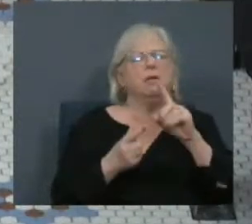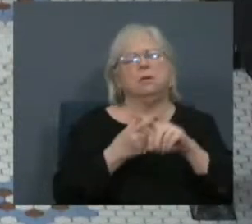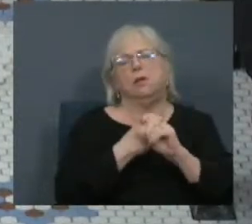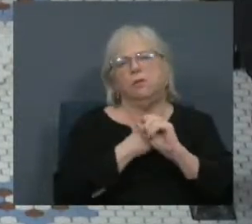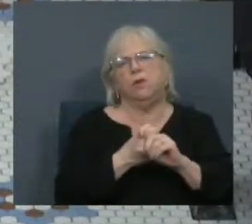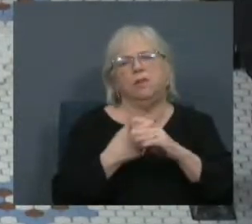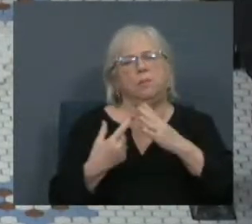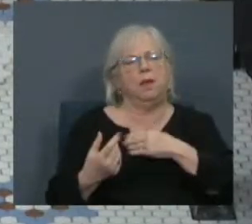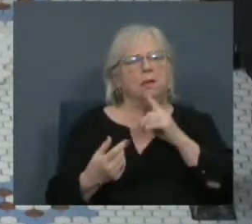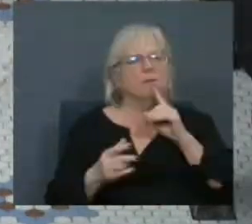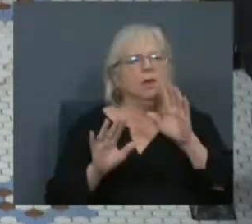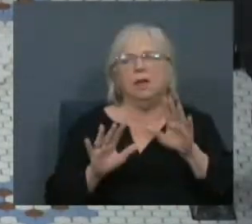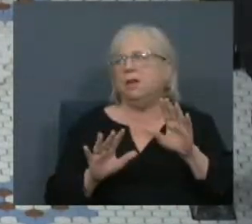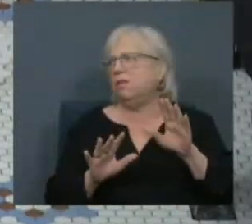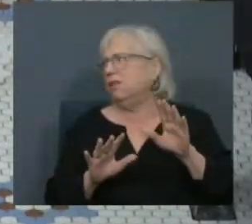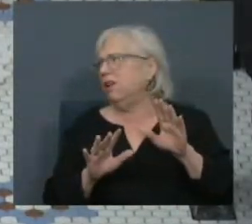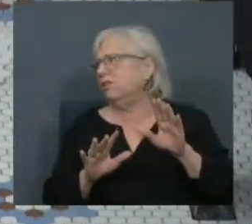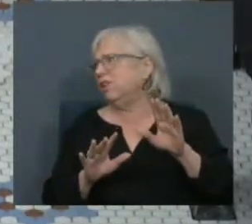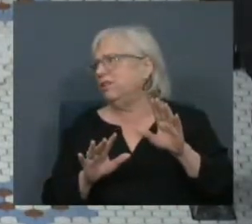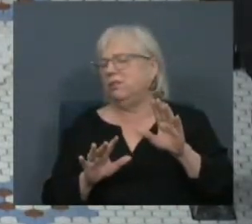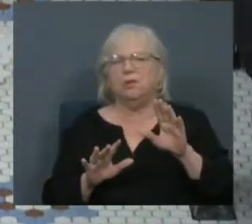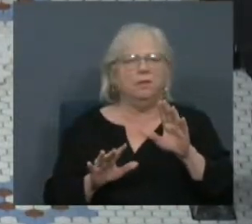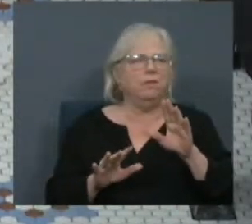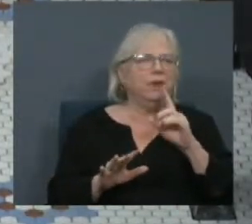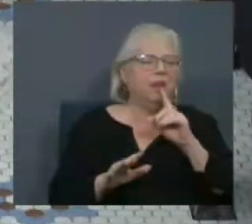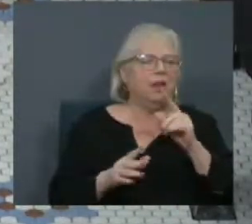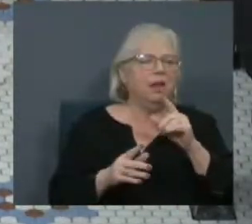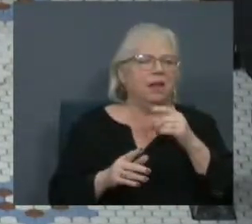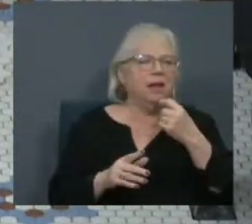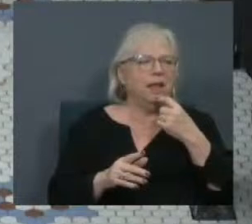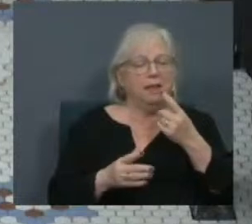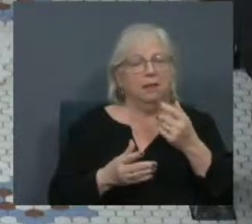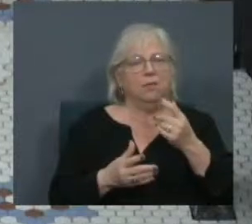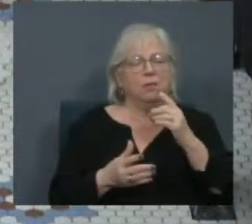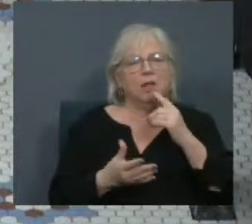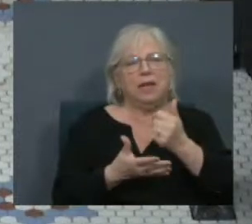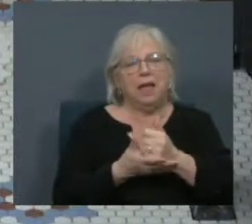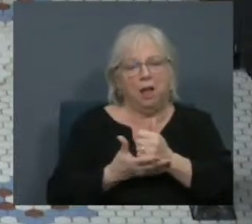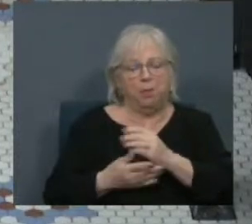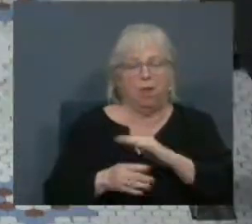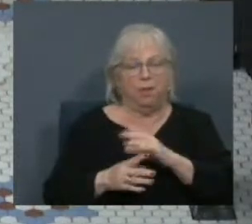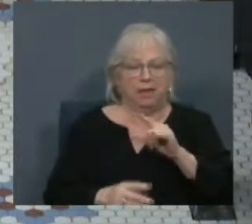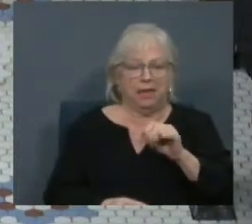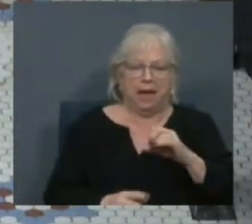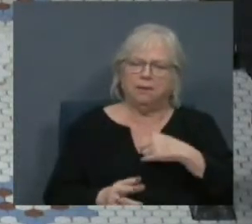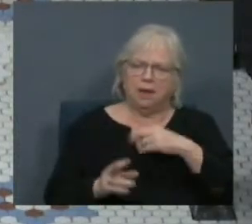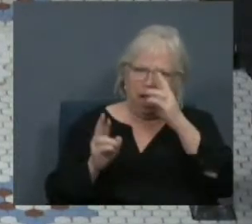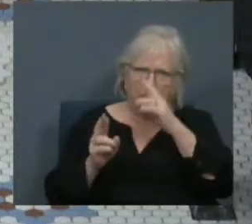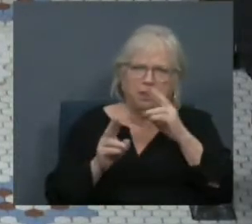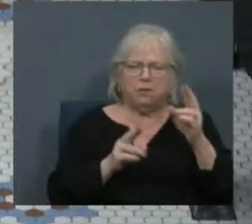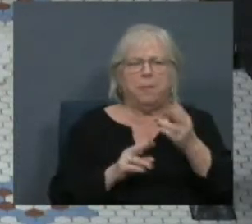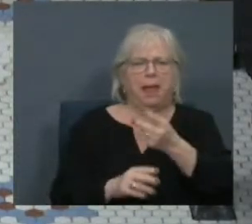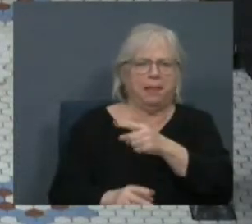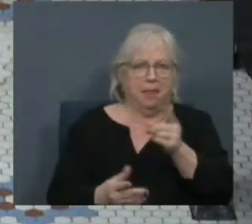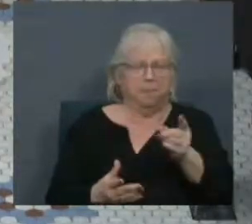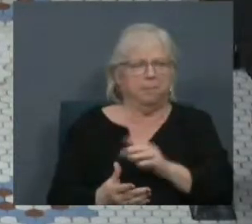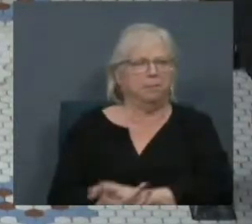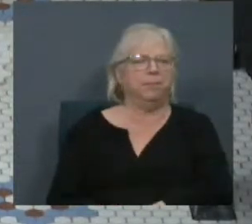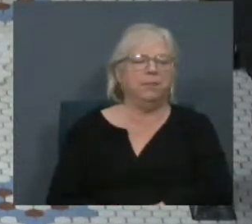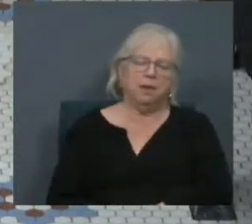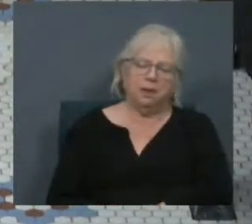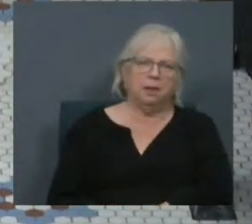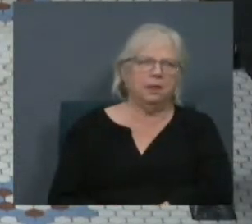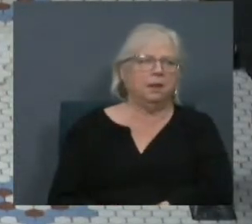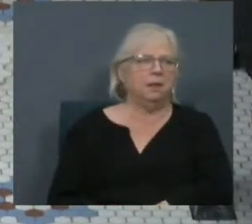friends of mine that I see that have really helped on this case. And I respect them, but I